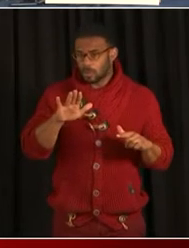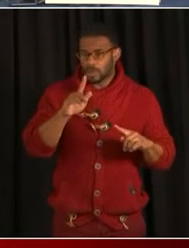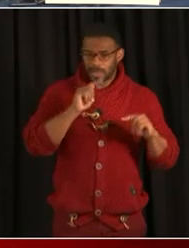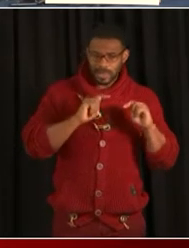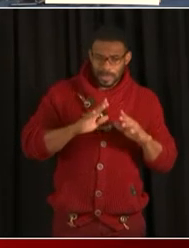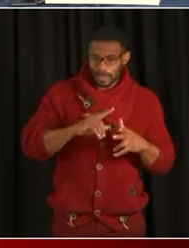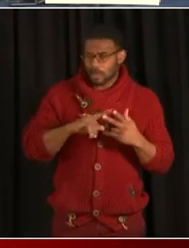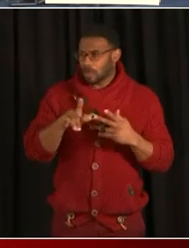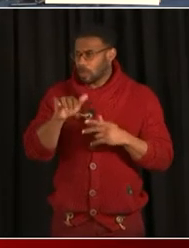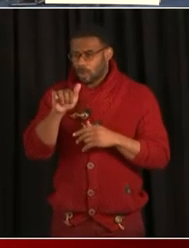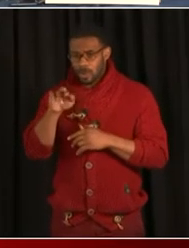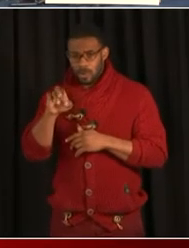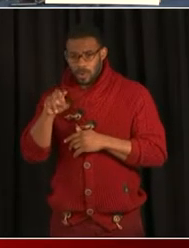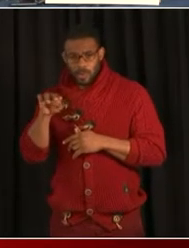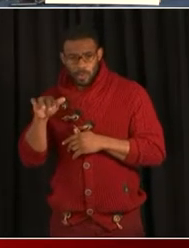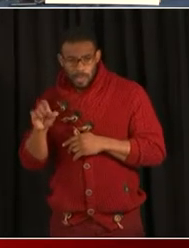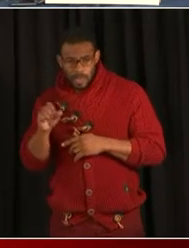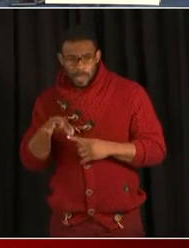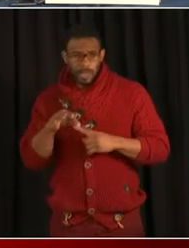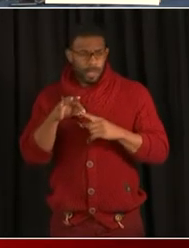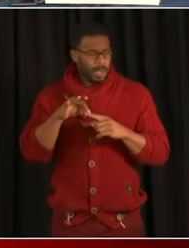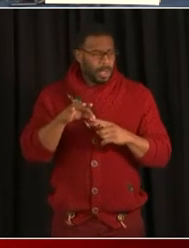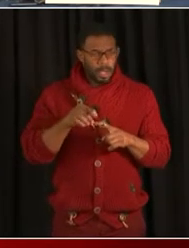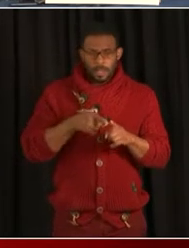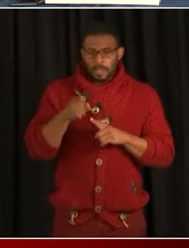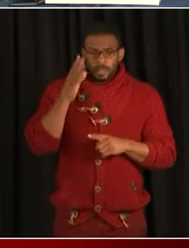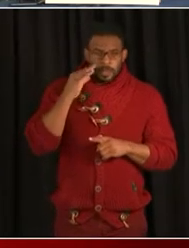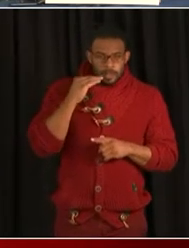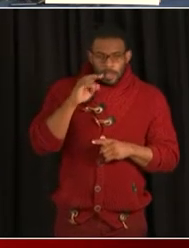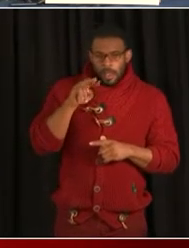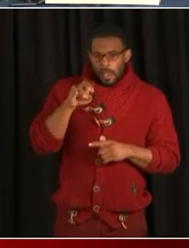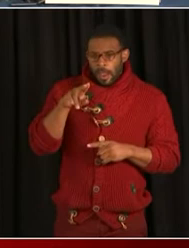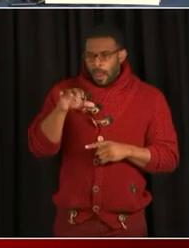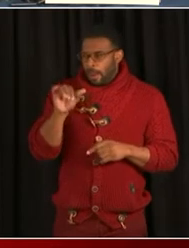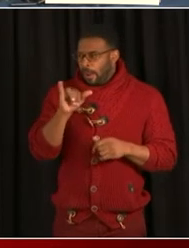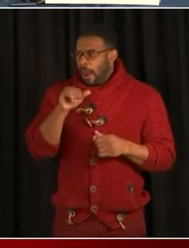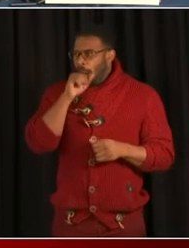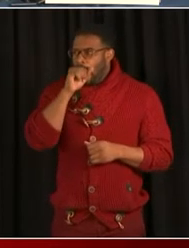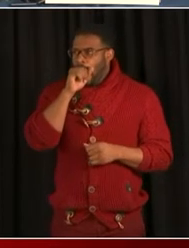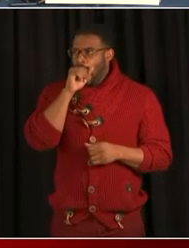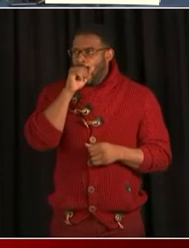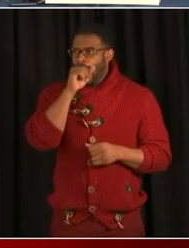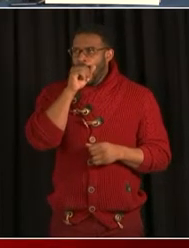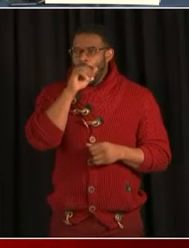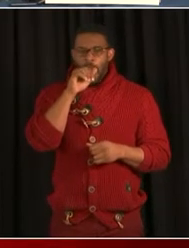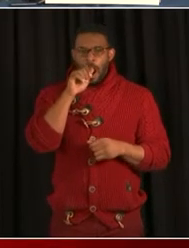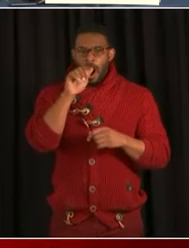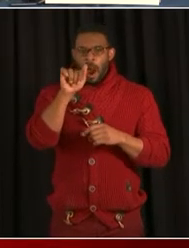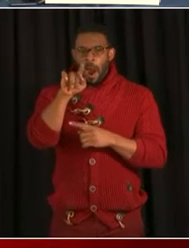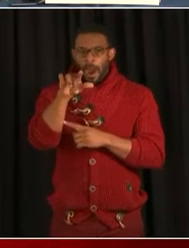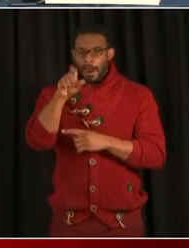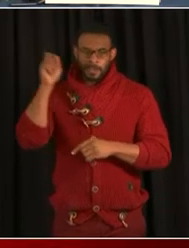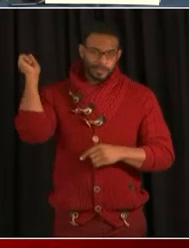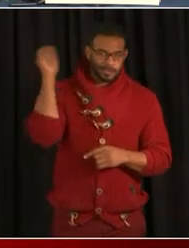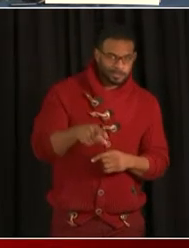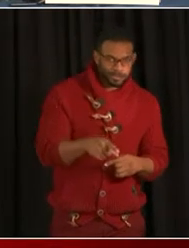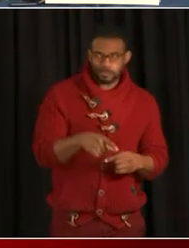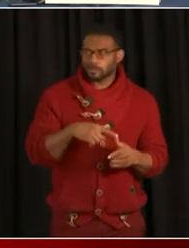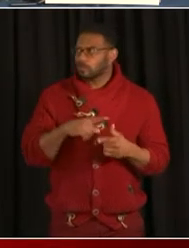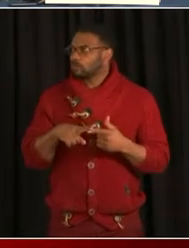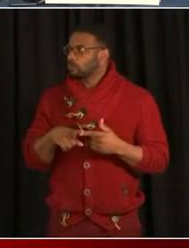your theaters, your arenas, specialty experience venues like axe throwing maybe,